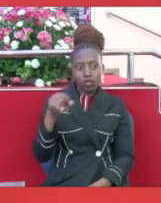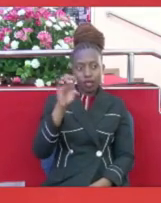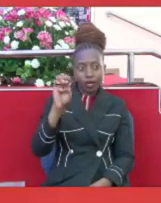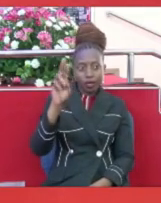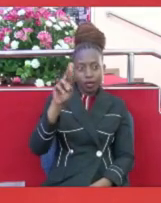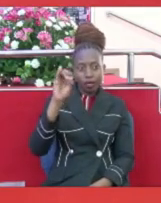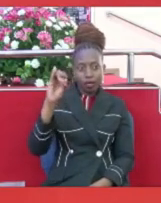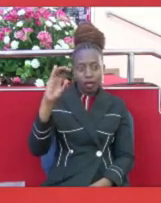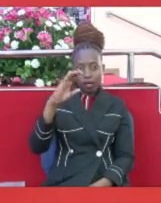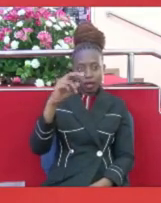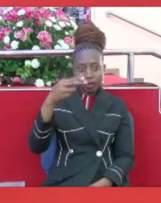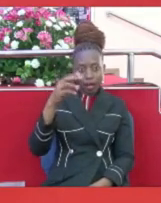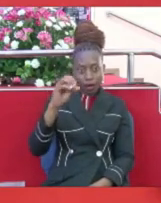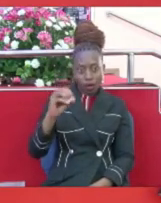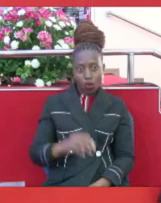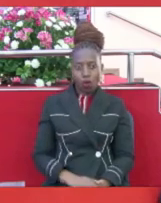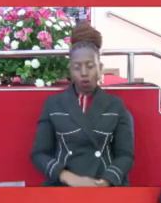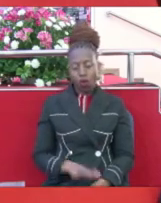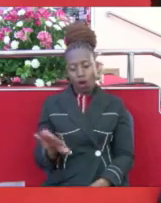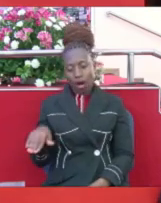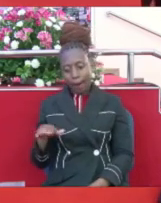Jericho, a place of occupation.